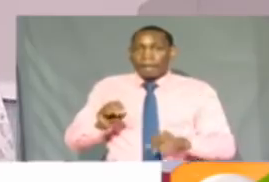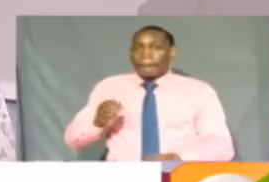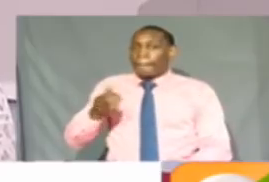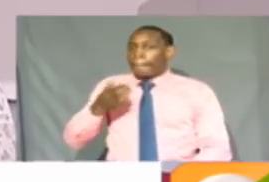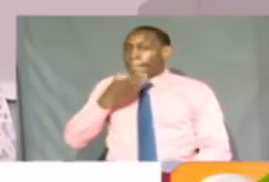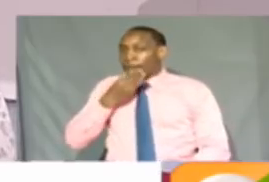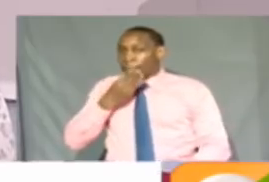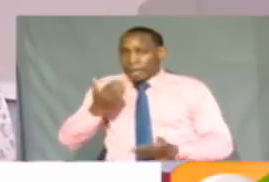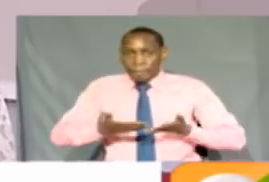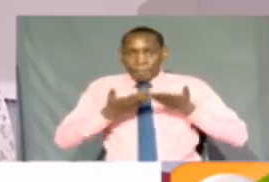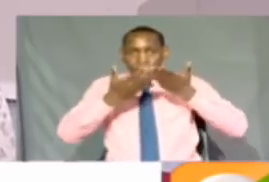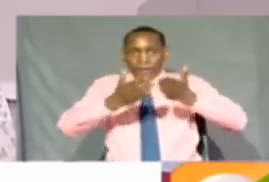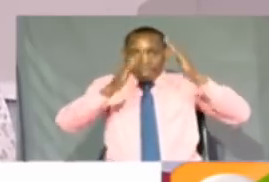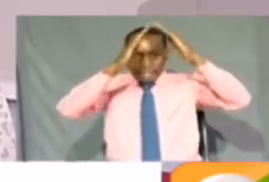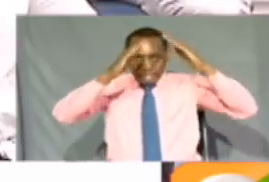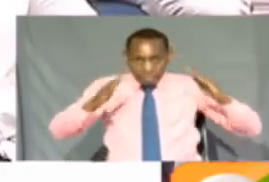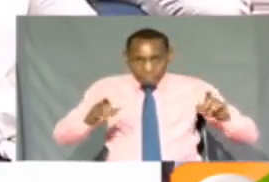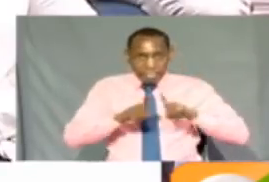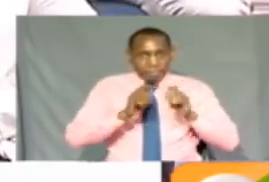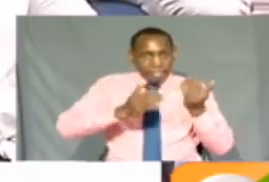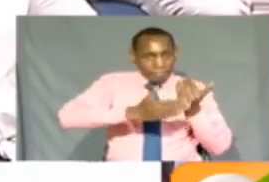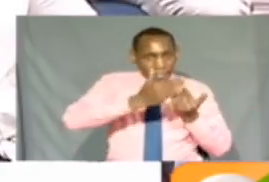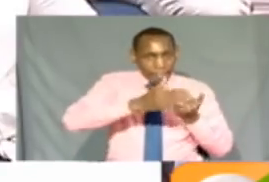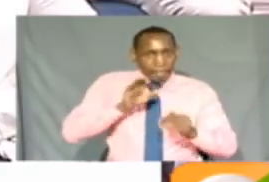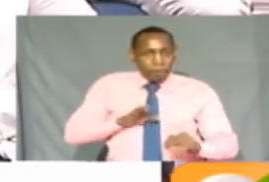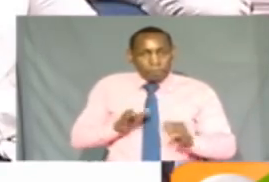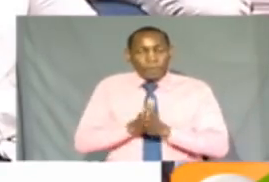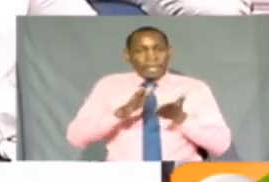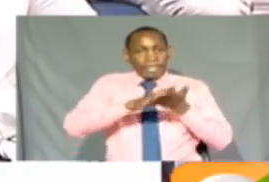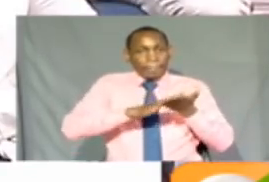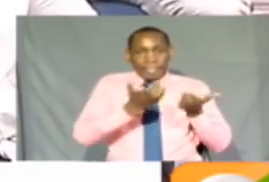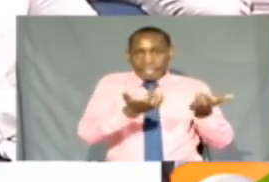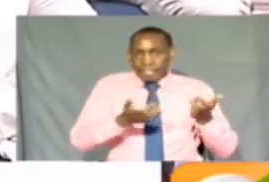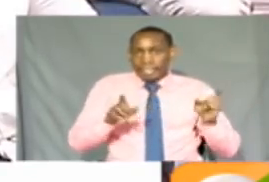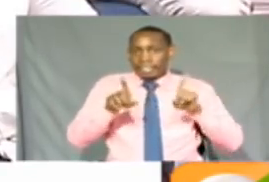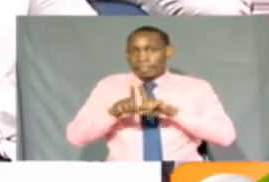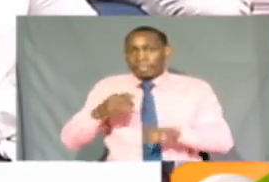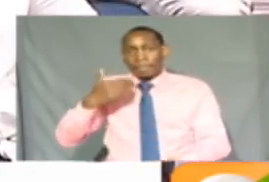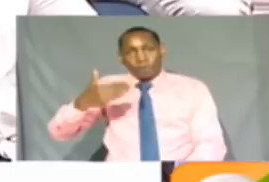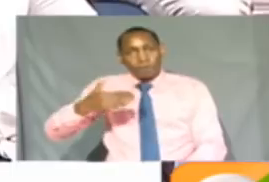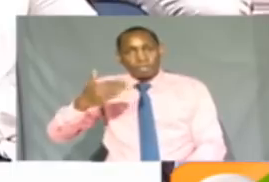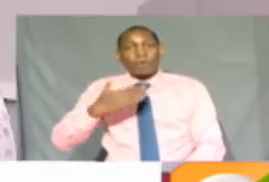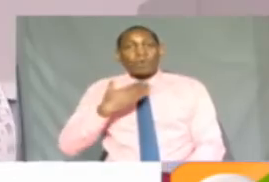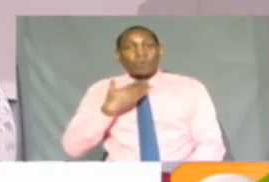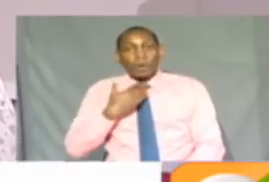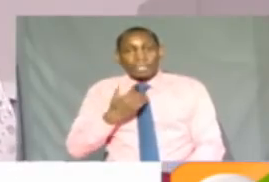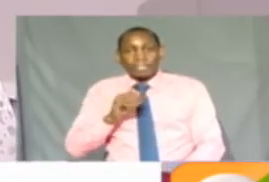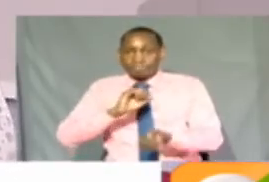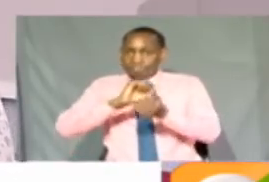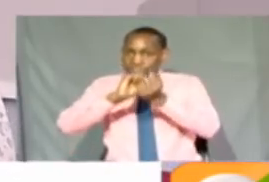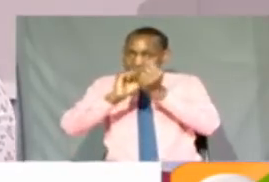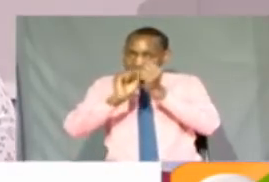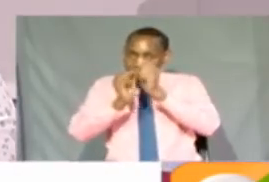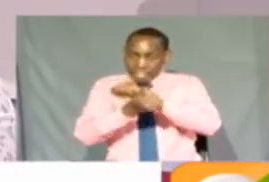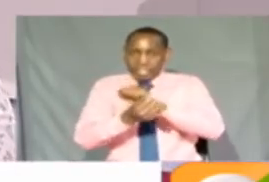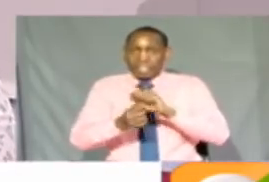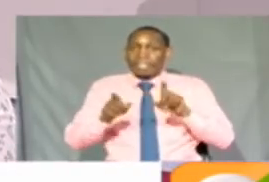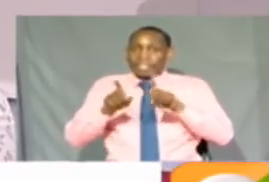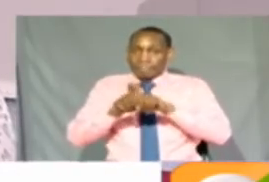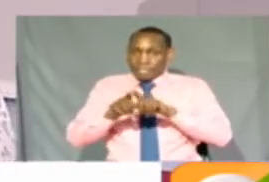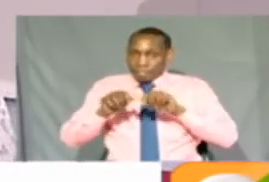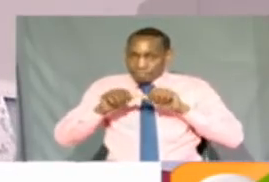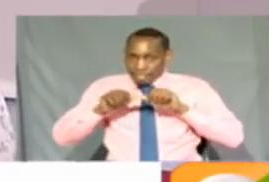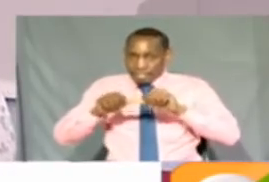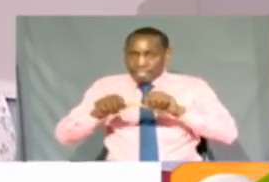provider of shelter, of he's going to supposed to take care of you, of the basic needs. And that always, as much as we want to evolve to anything else, we will always go back to that